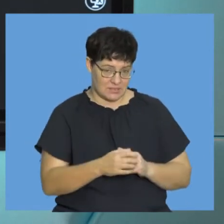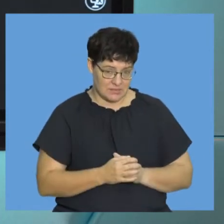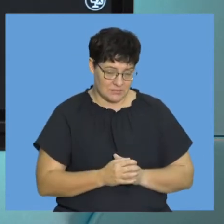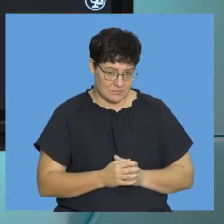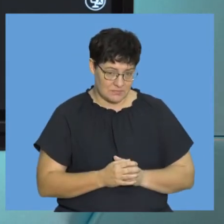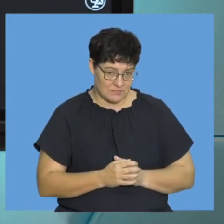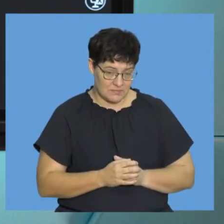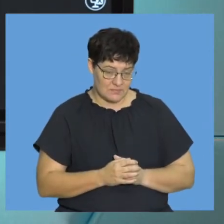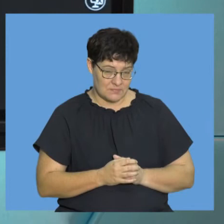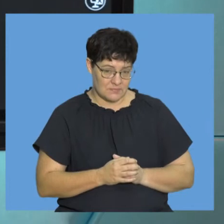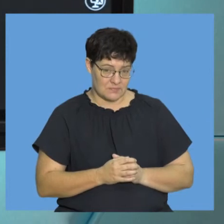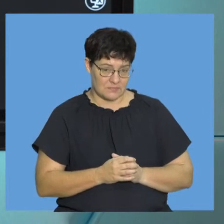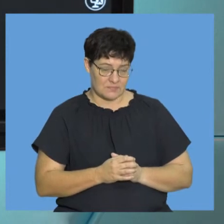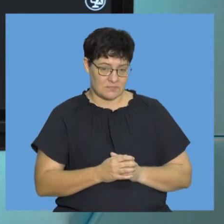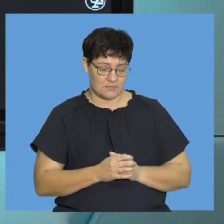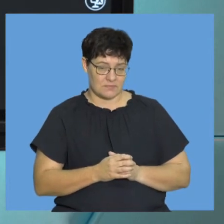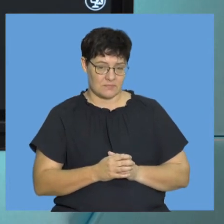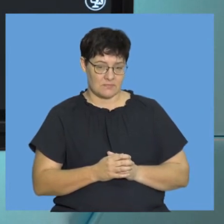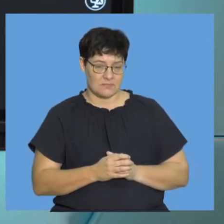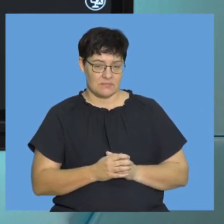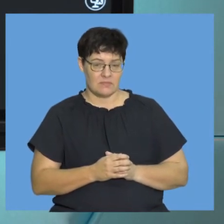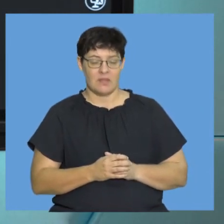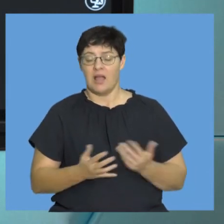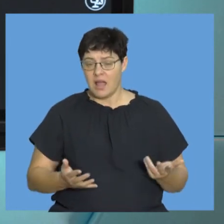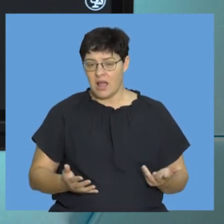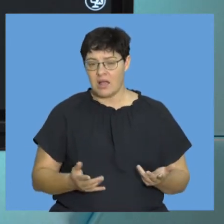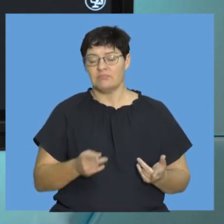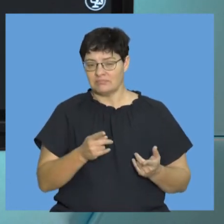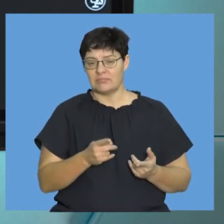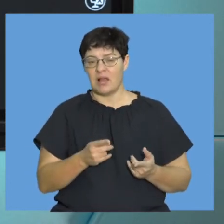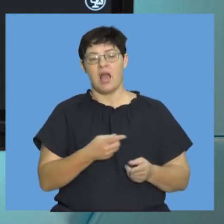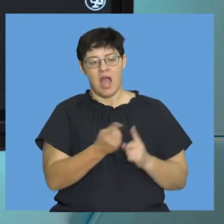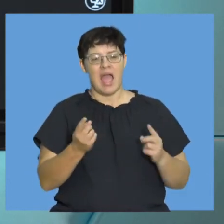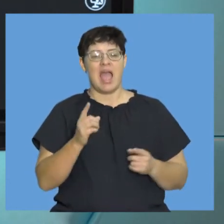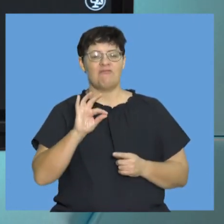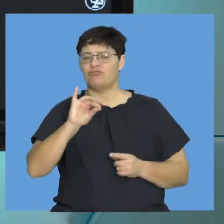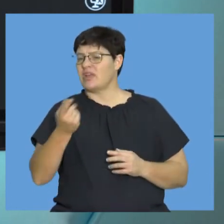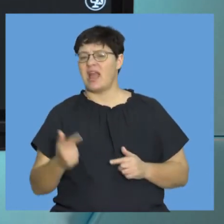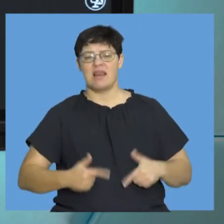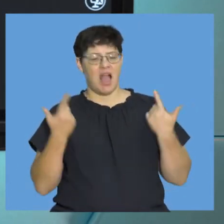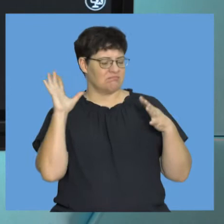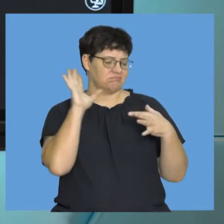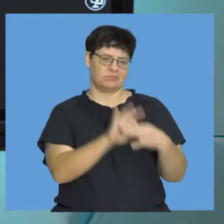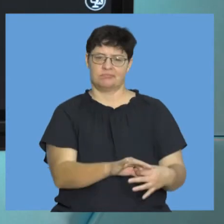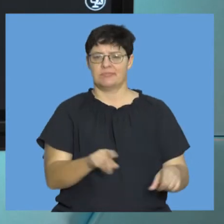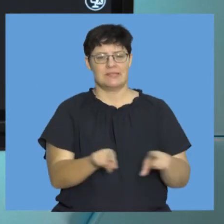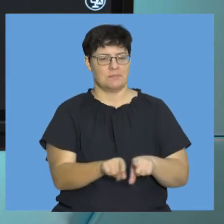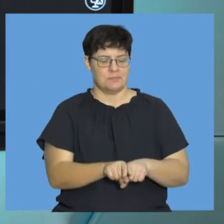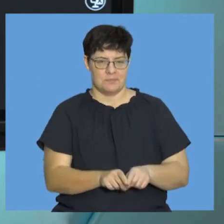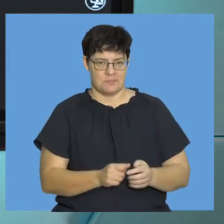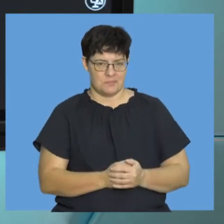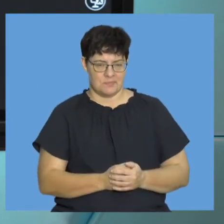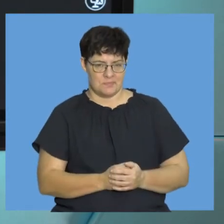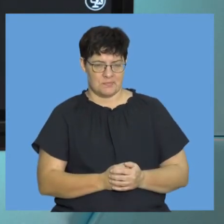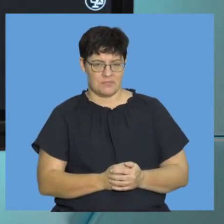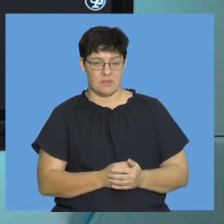to be investigated. And this is something that's applicable in our daily lives as well.